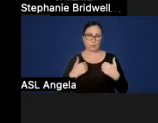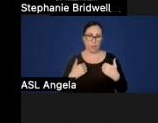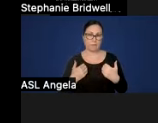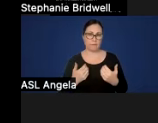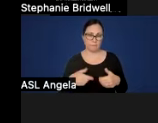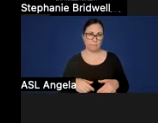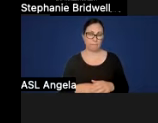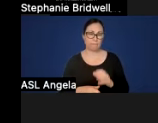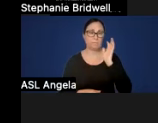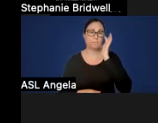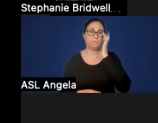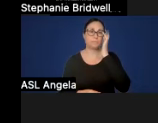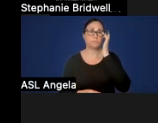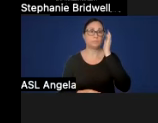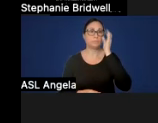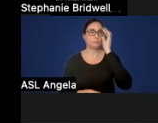please.